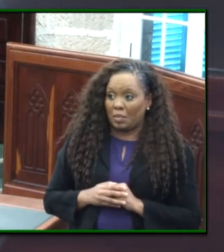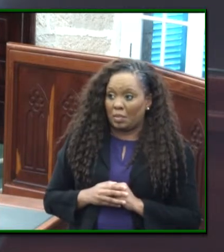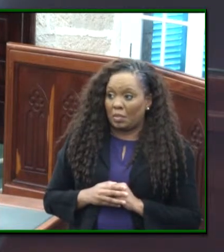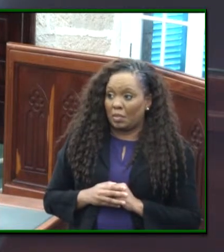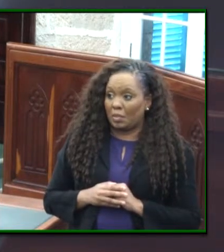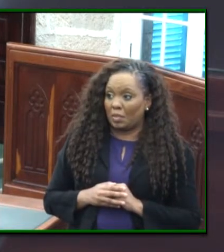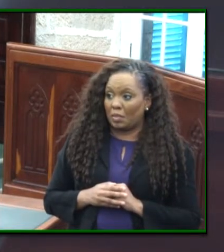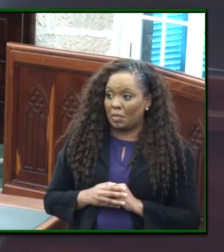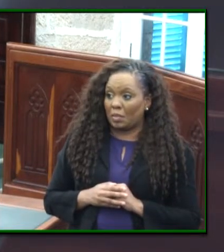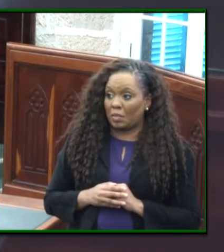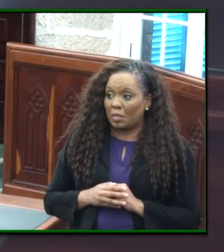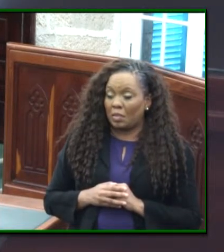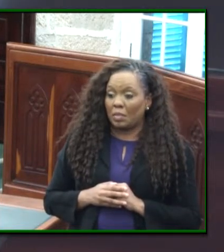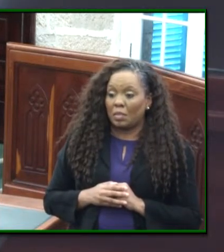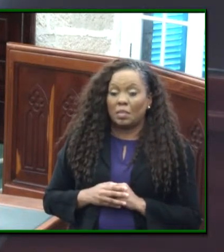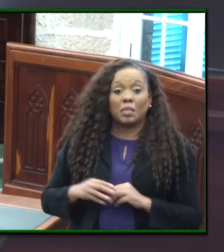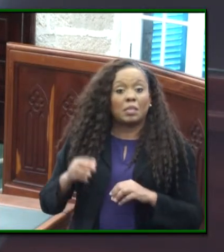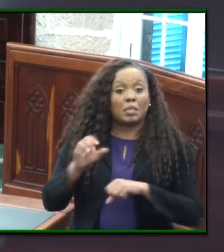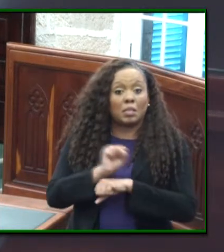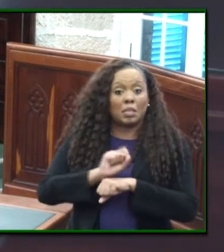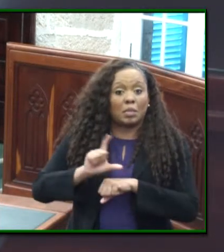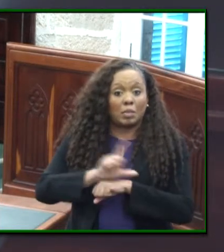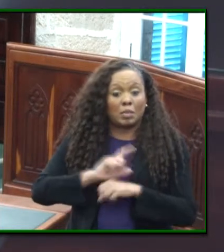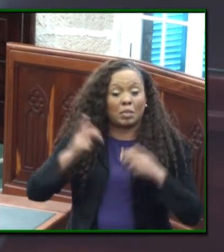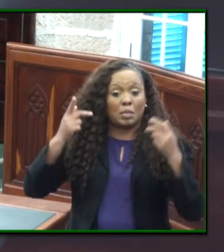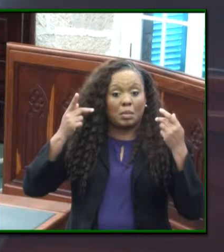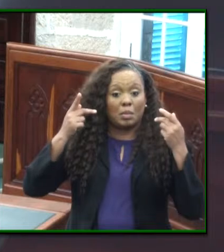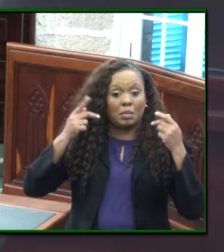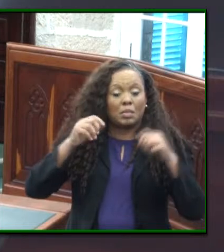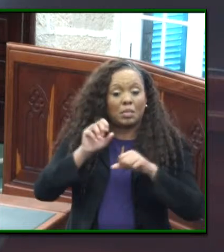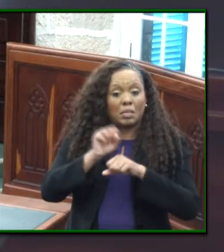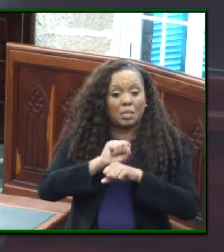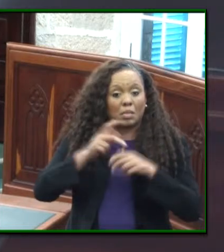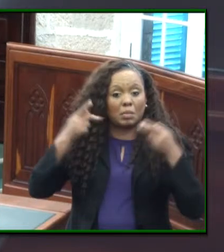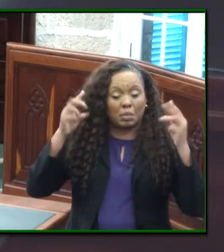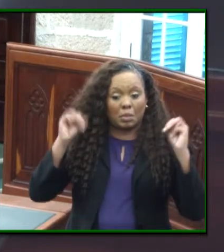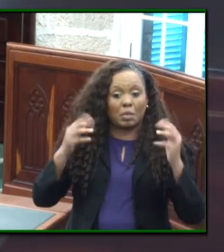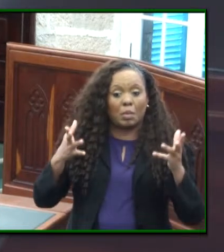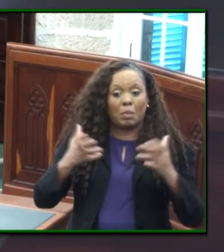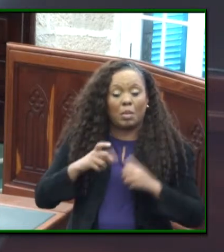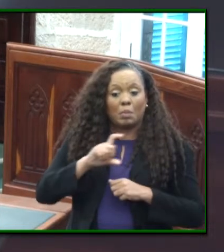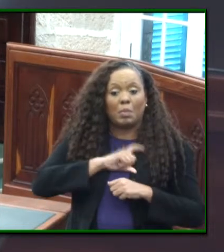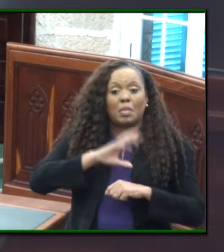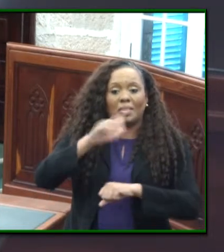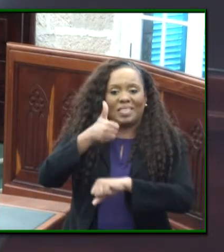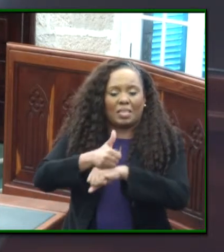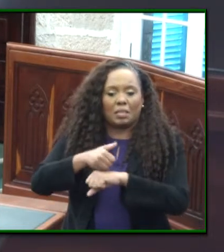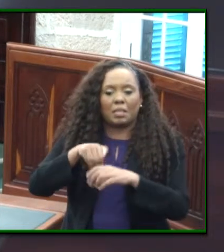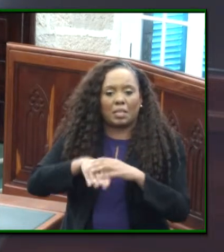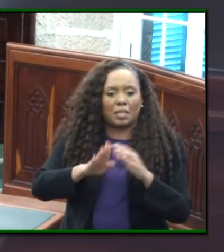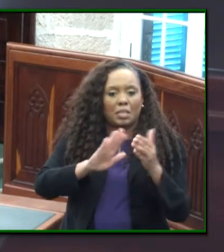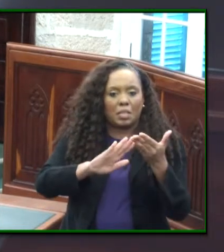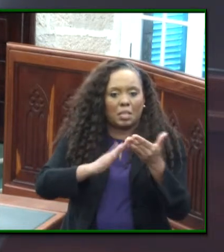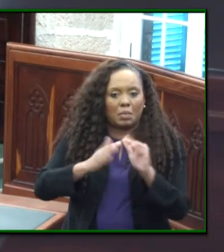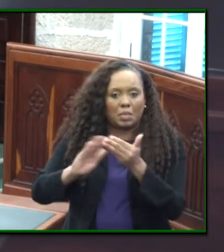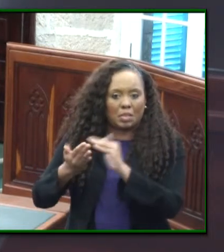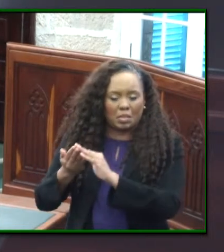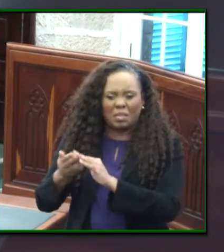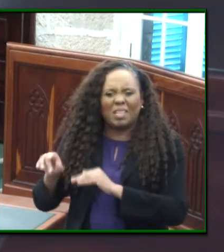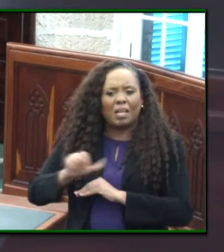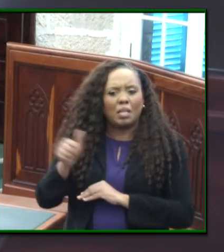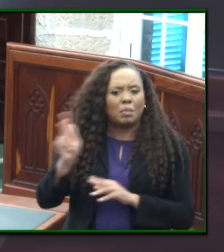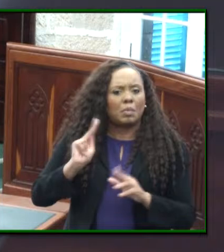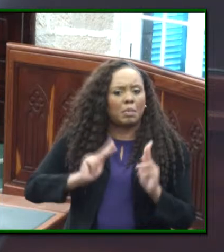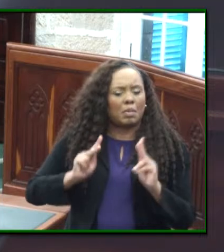employing caravans in various communities. So it is something that other persons are embracing.